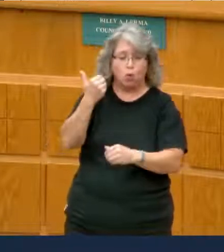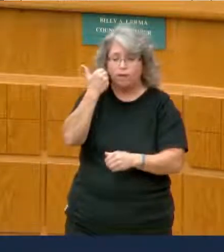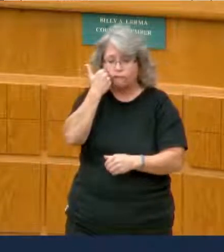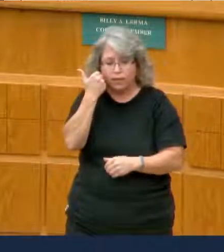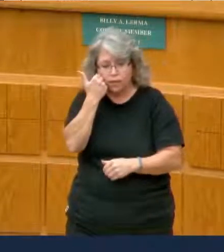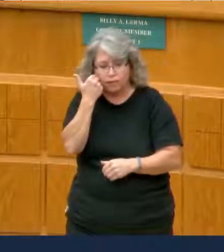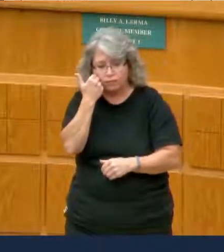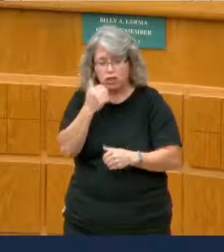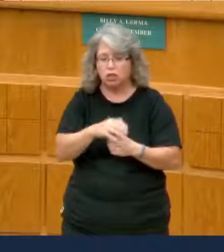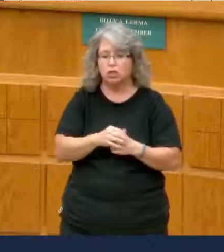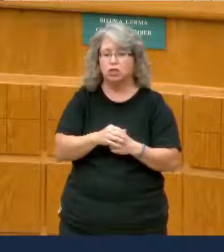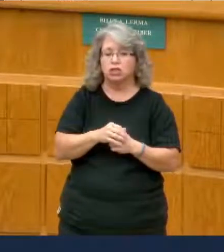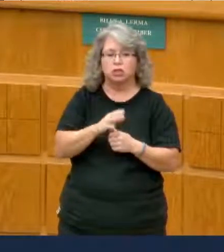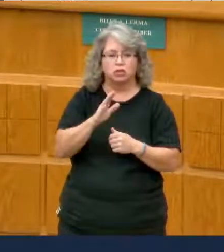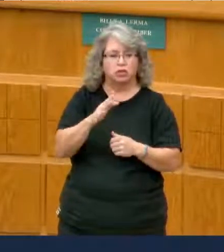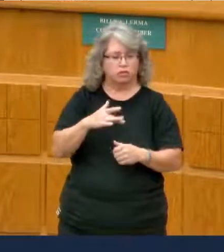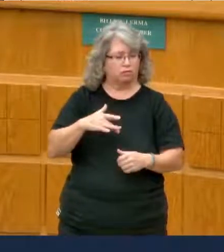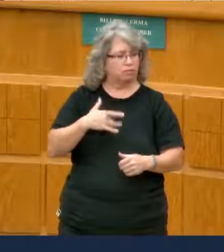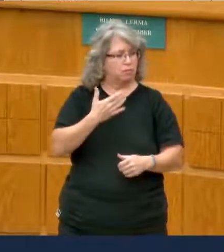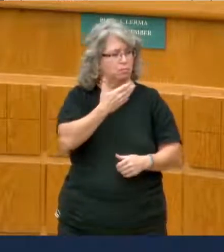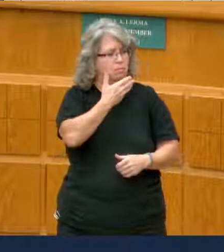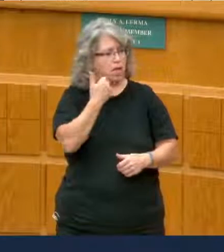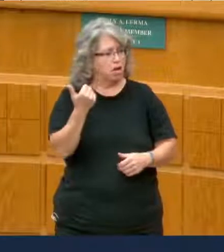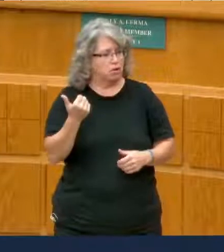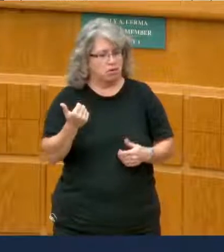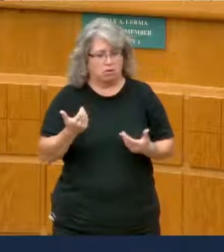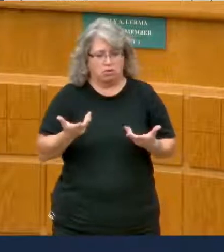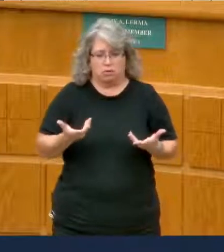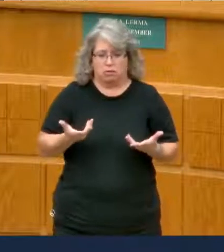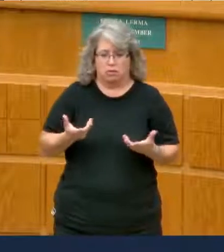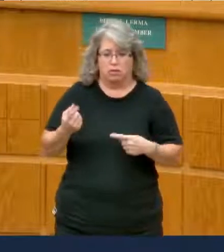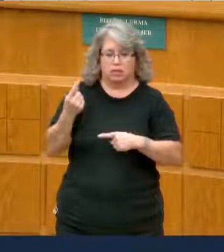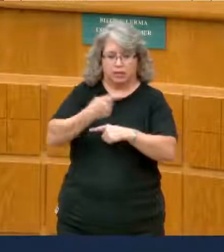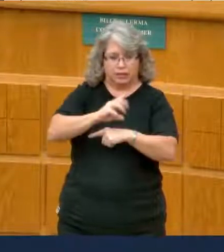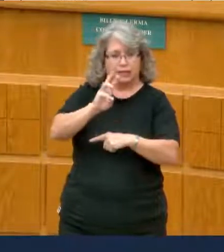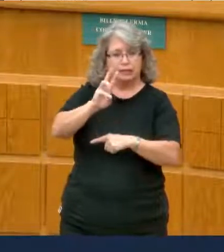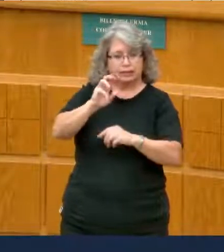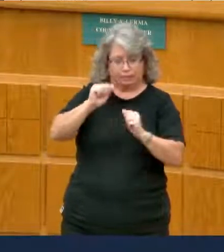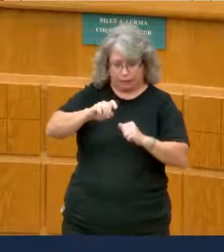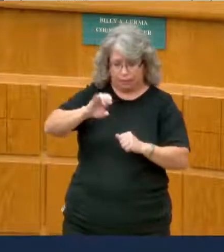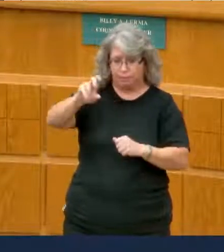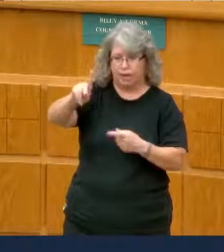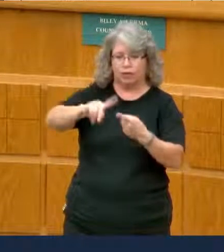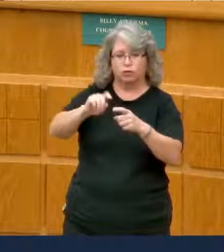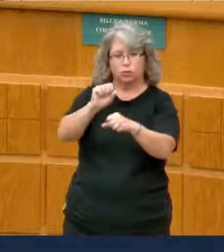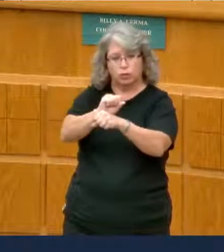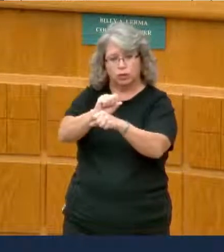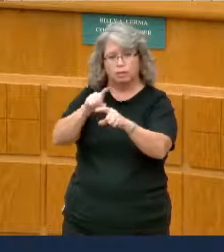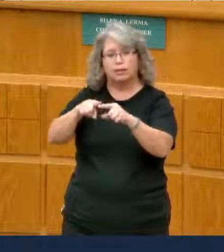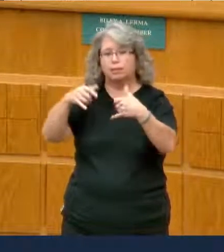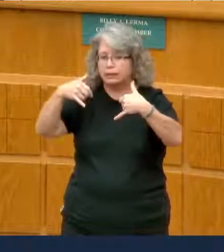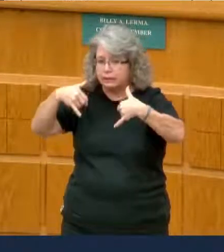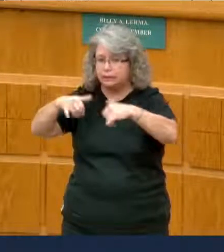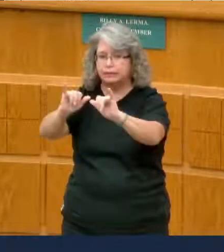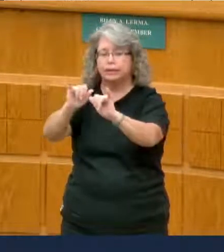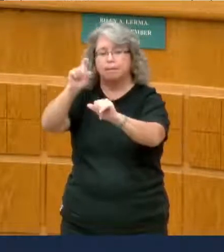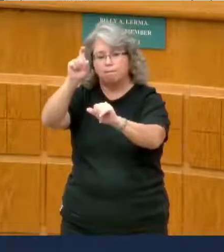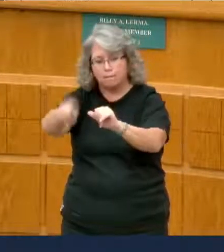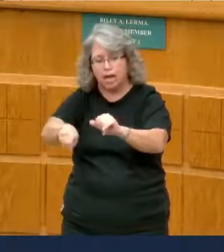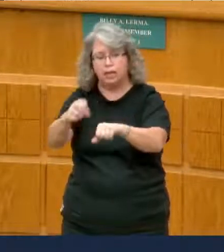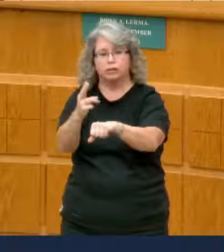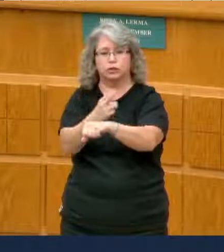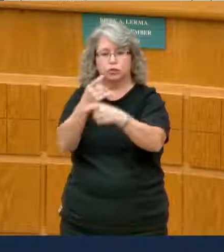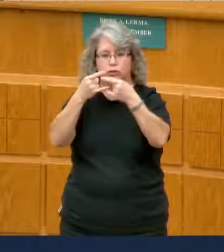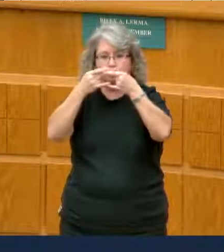you're improving in your symptoms, you feel better, on day 6 you can go back to work, but you must continue to wear a mask for the complete